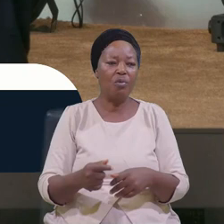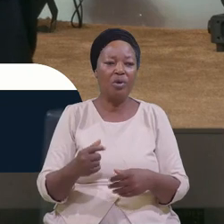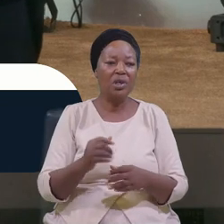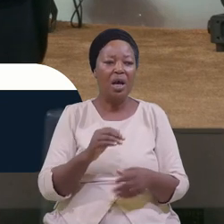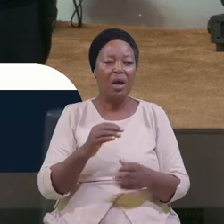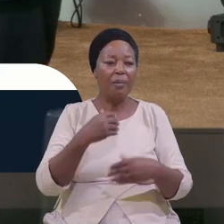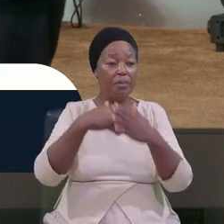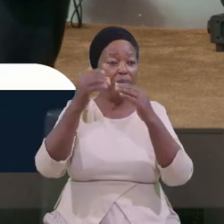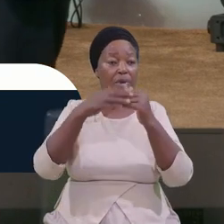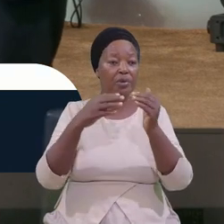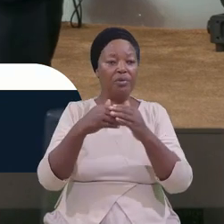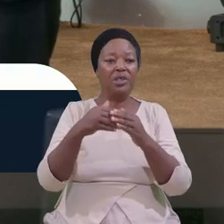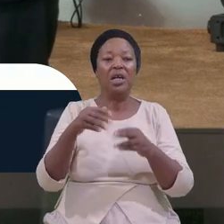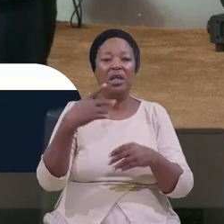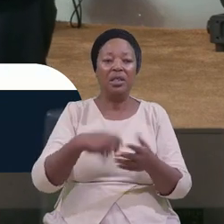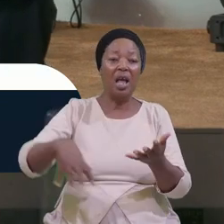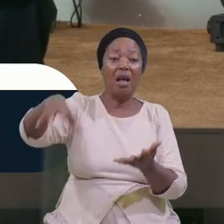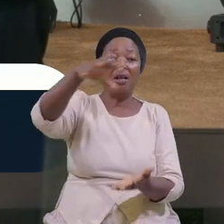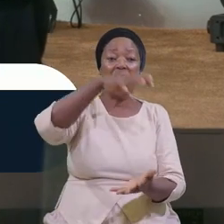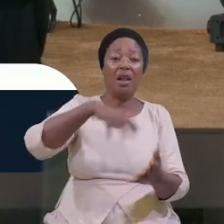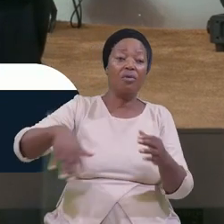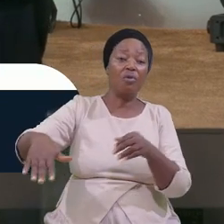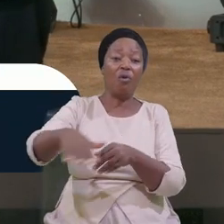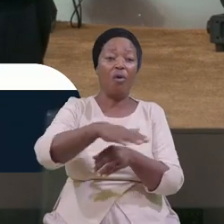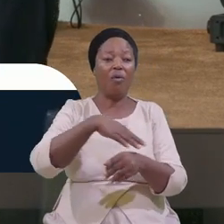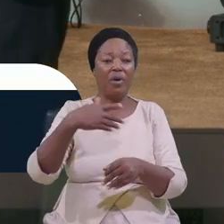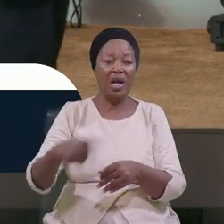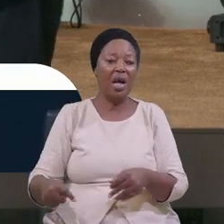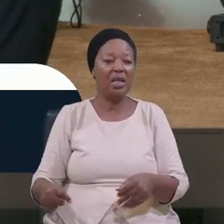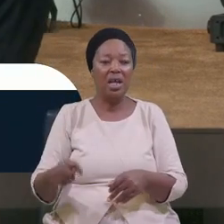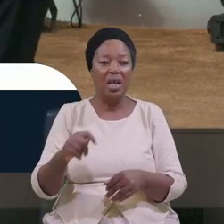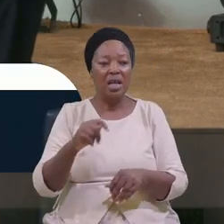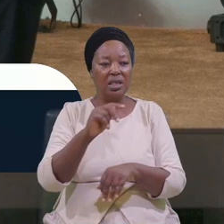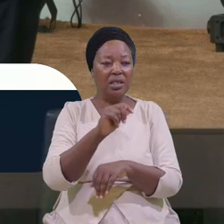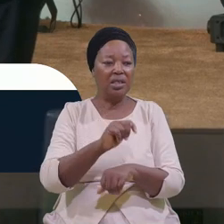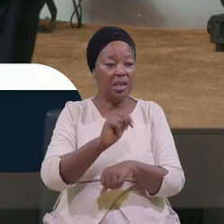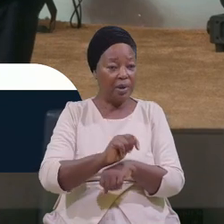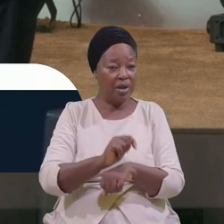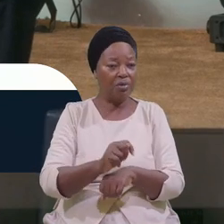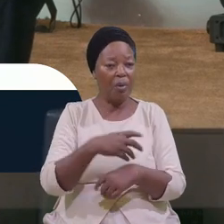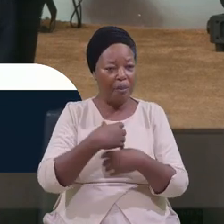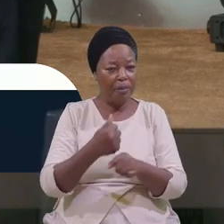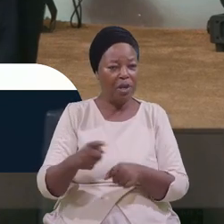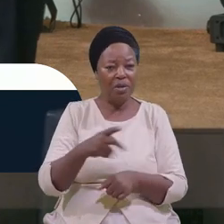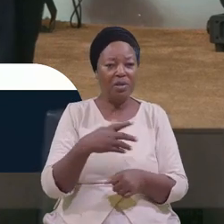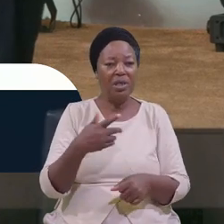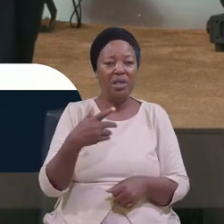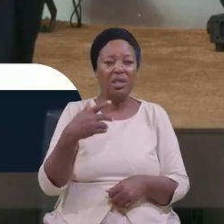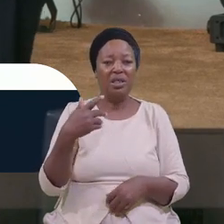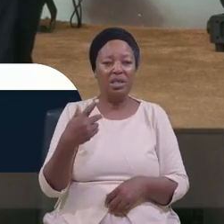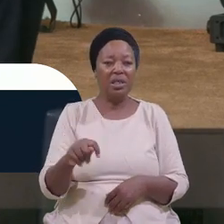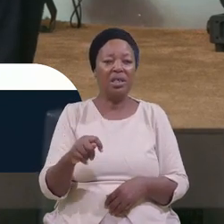the cloud covered the tabernacle, namely the tent of